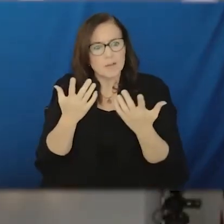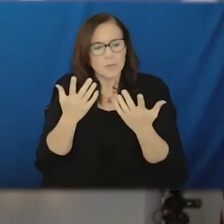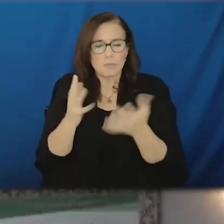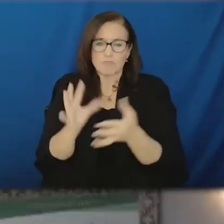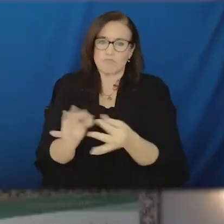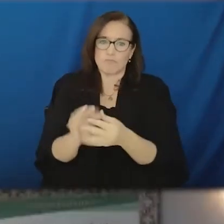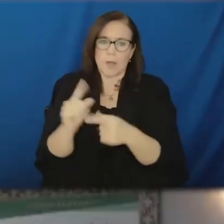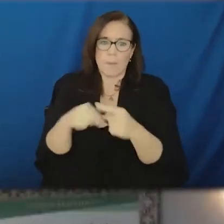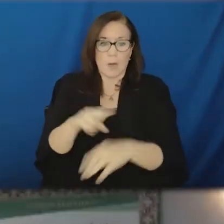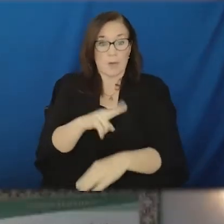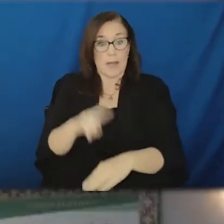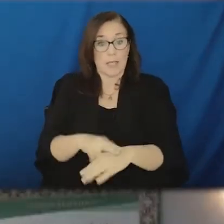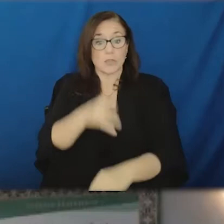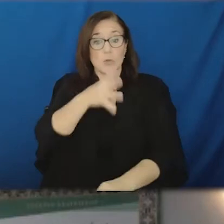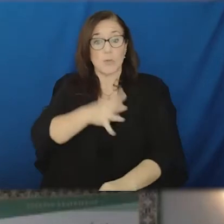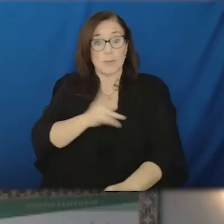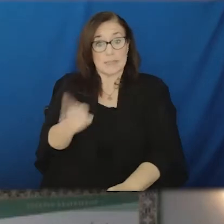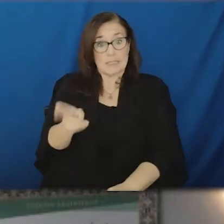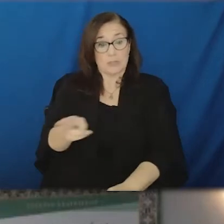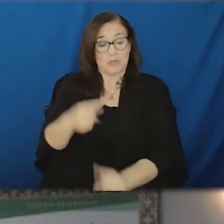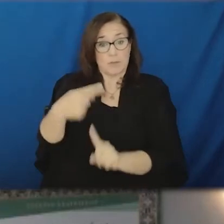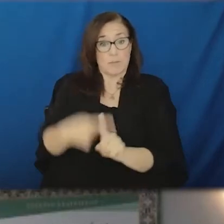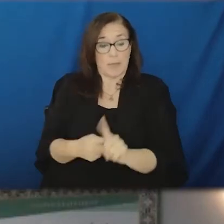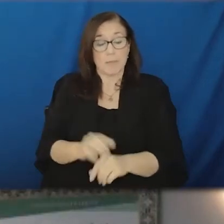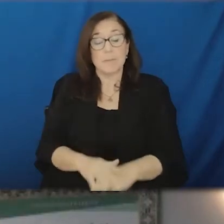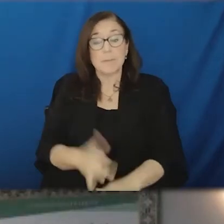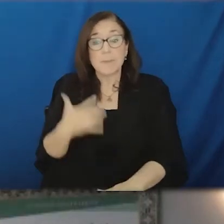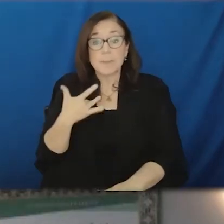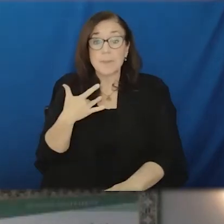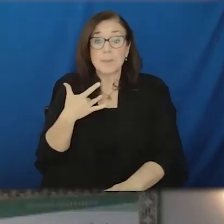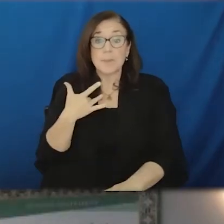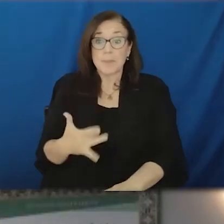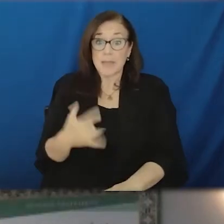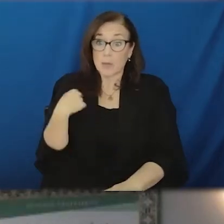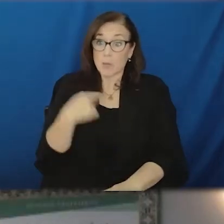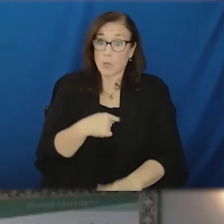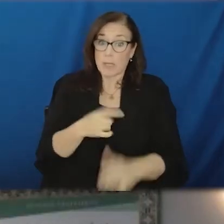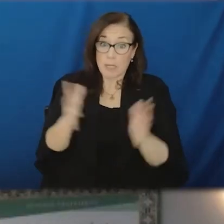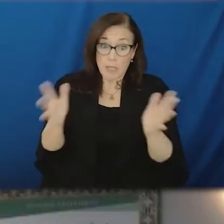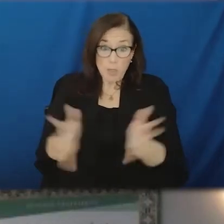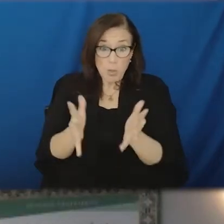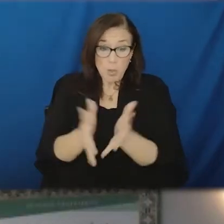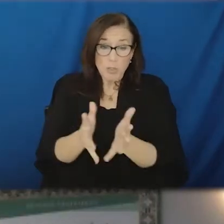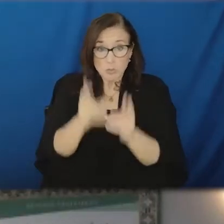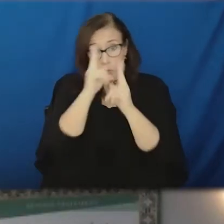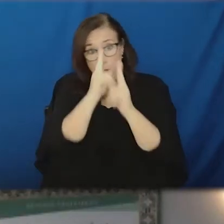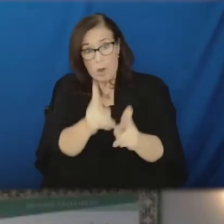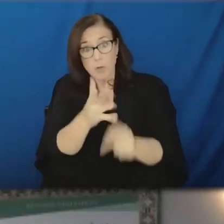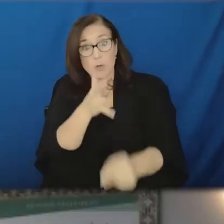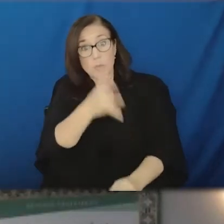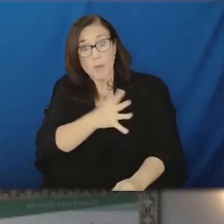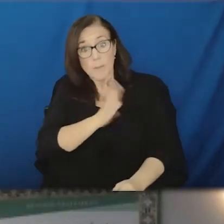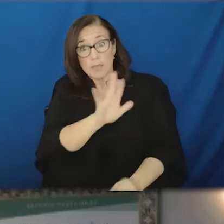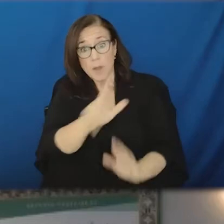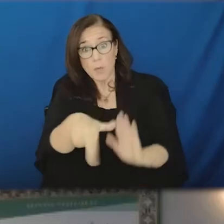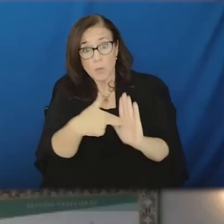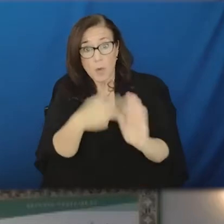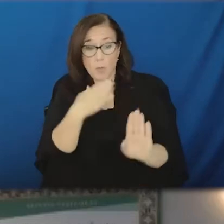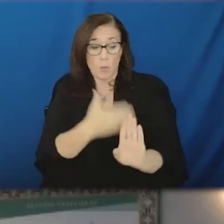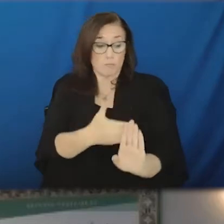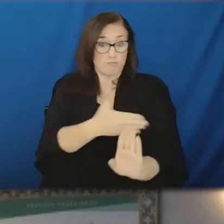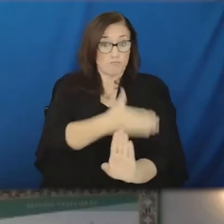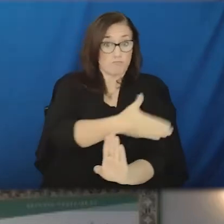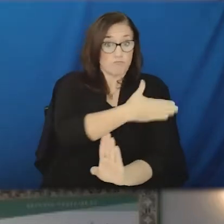Month, where we annually are all encouraged to honor the role of women who came before us and fought